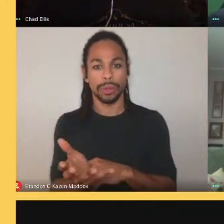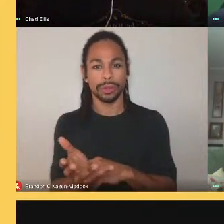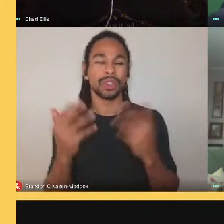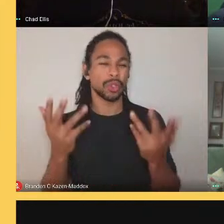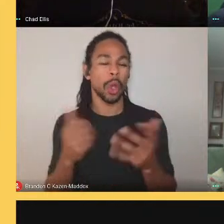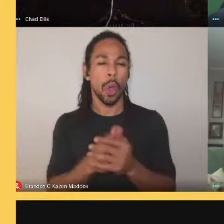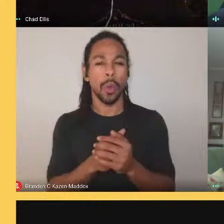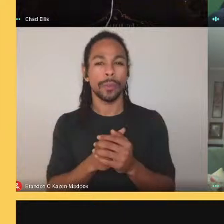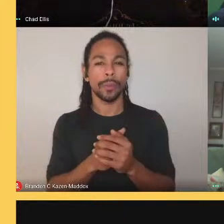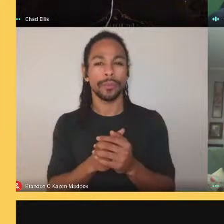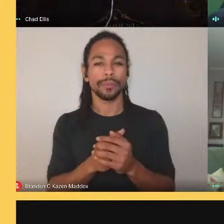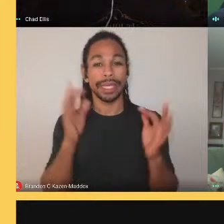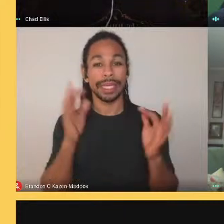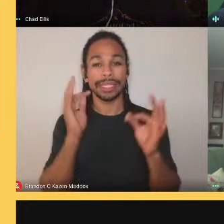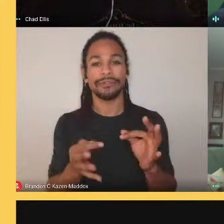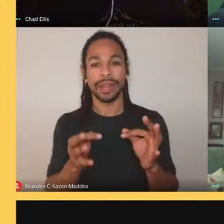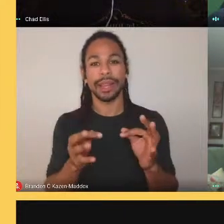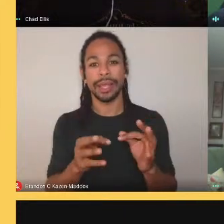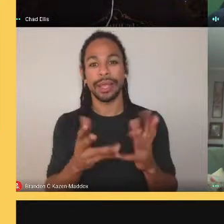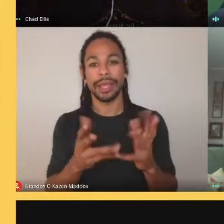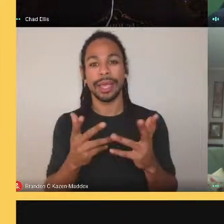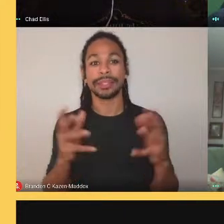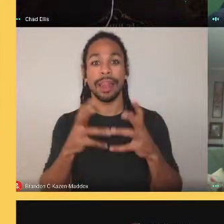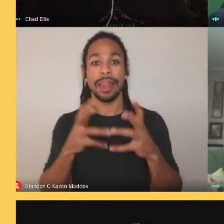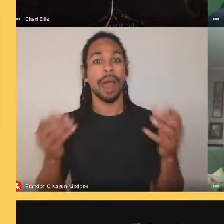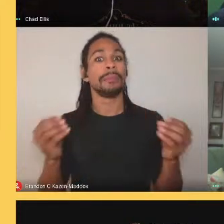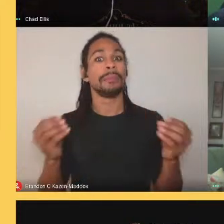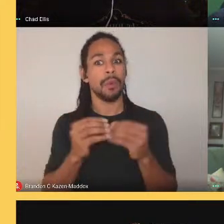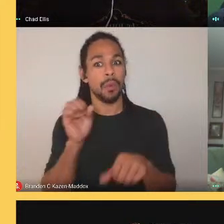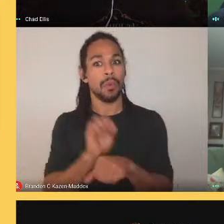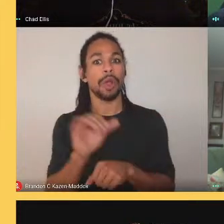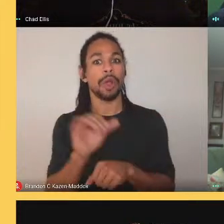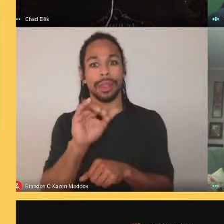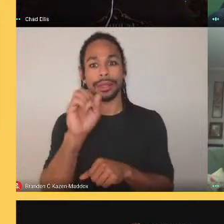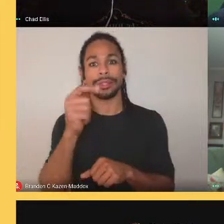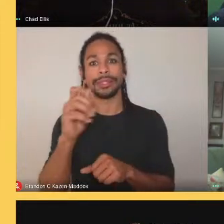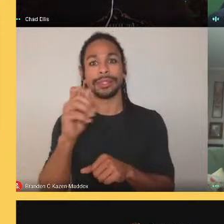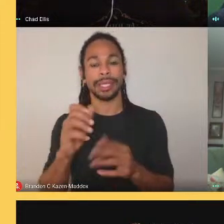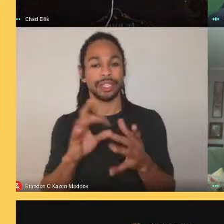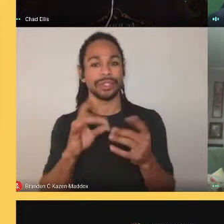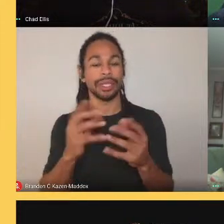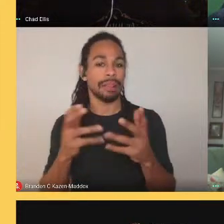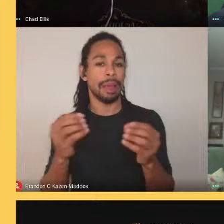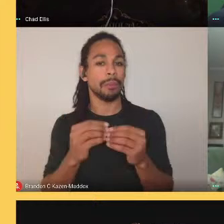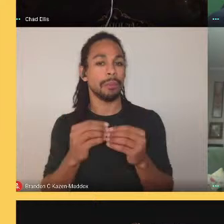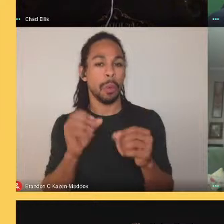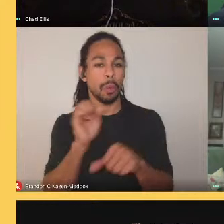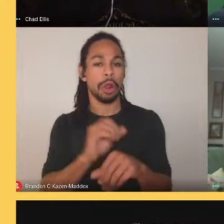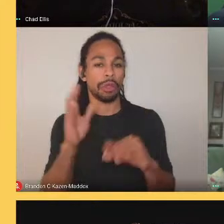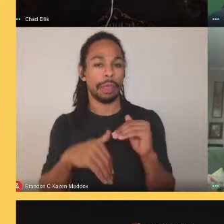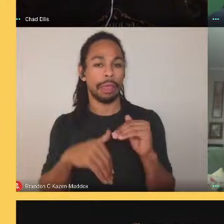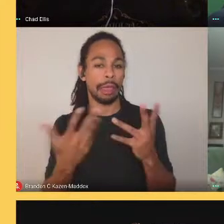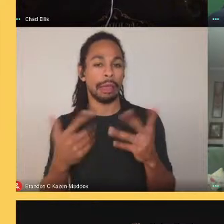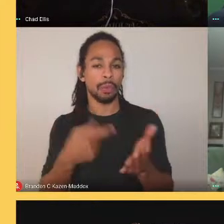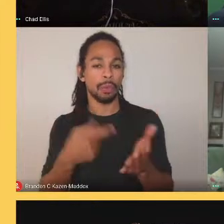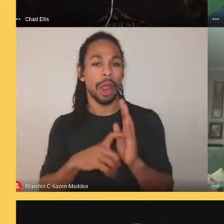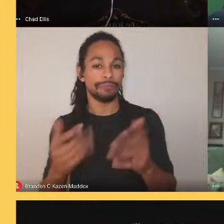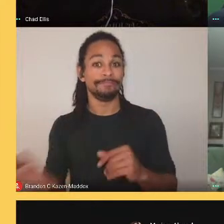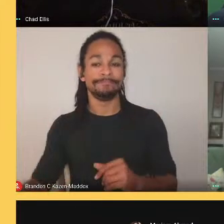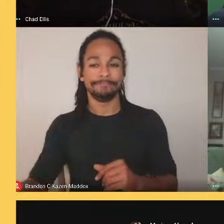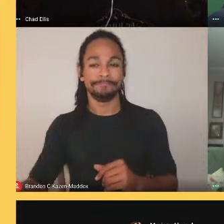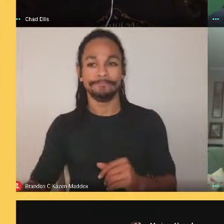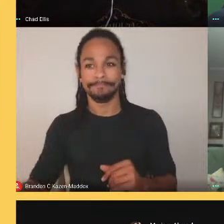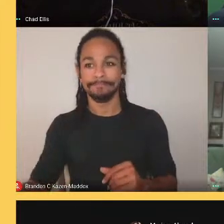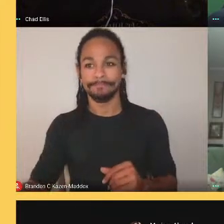lot more work. Like Sage said, it's a lot more work than it requires. So you can get very far with very